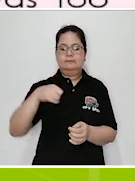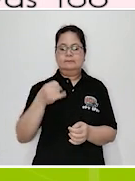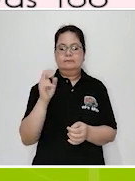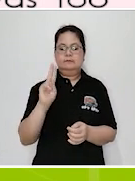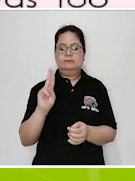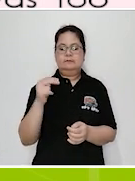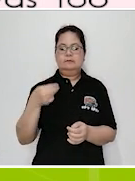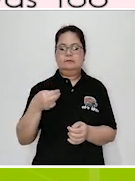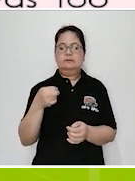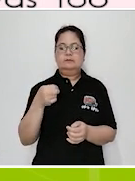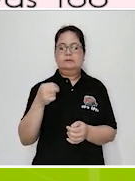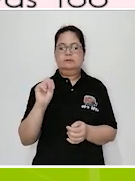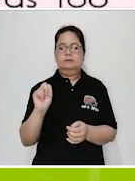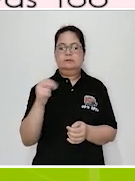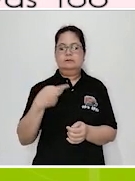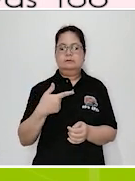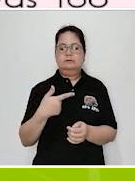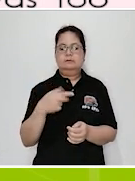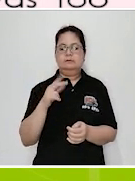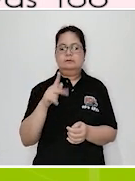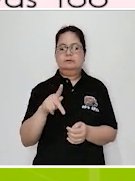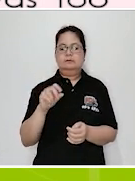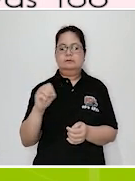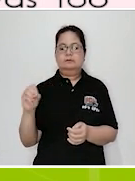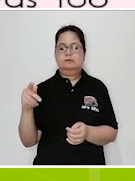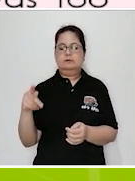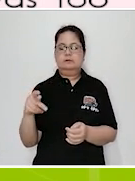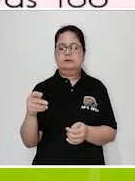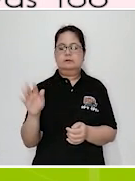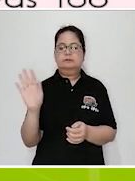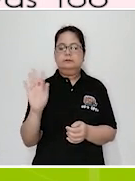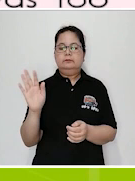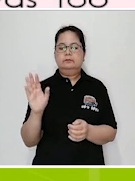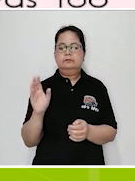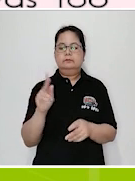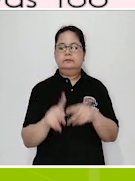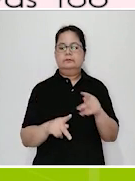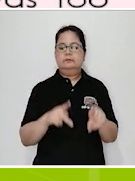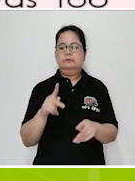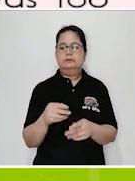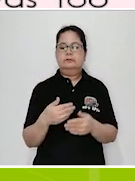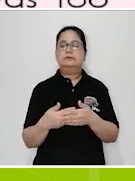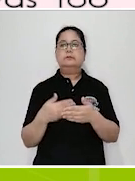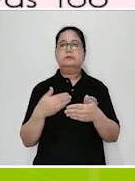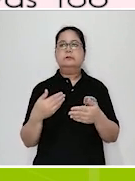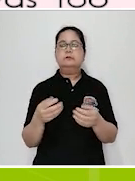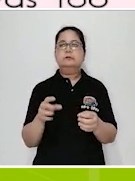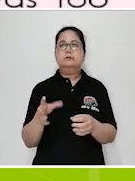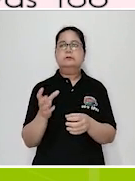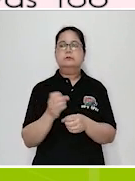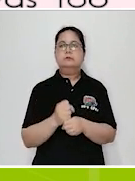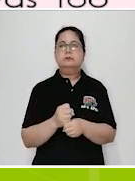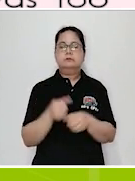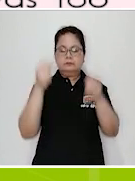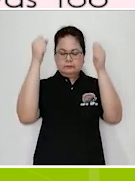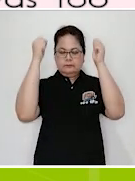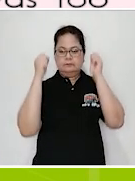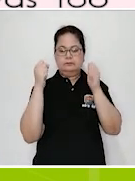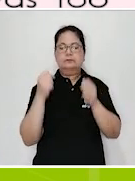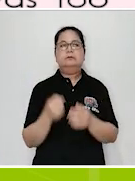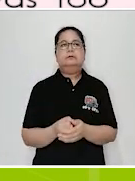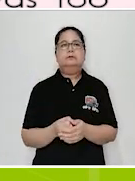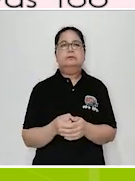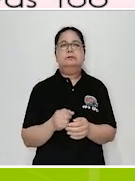Jungkook waved to the crowd one more time before he put on his motorcycle helmet. The crowd